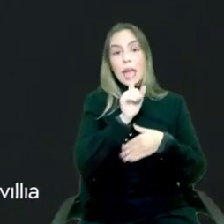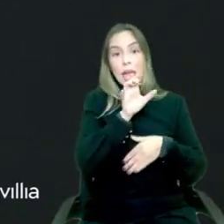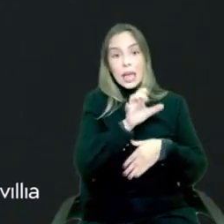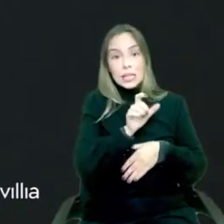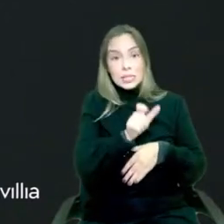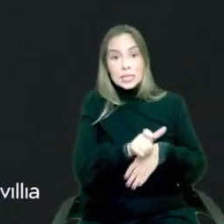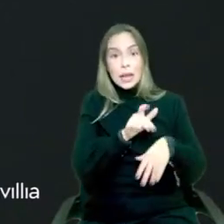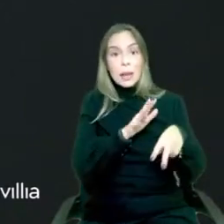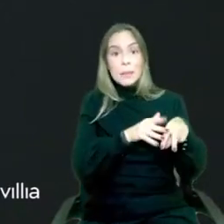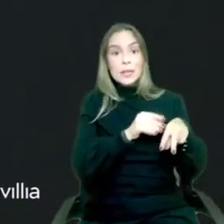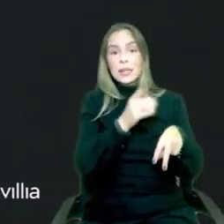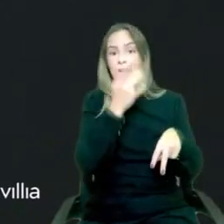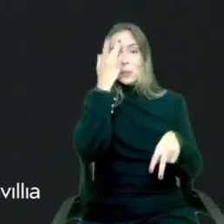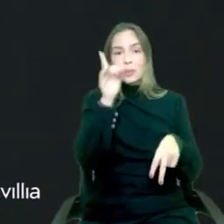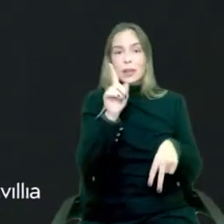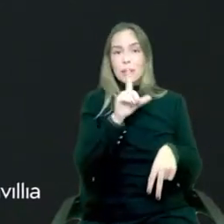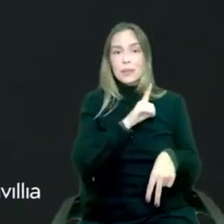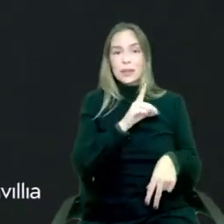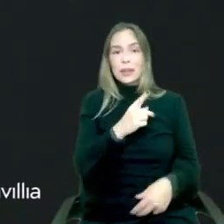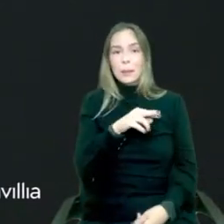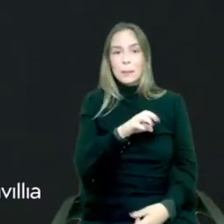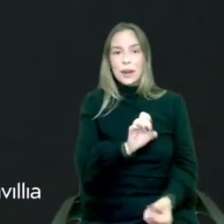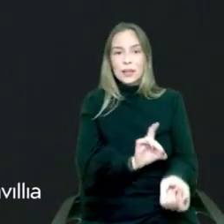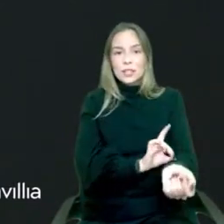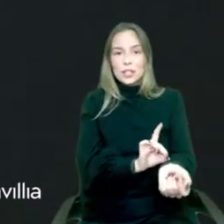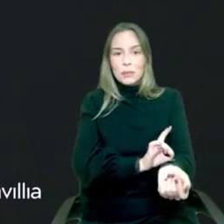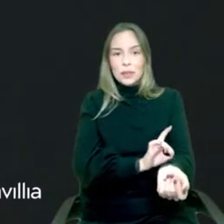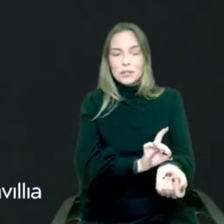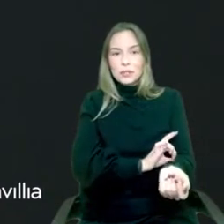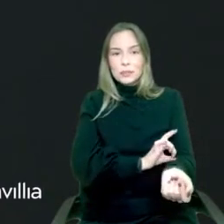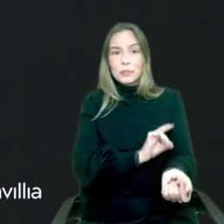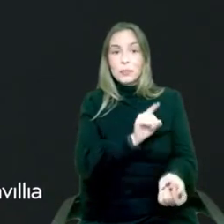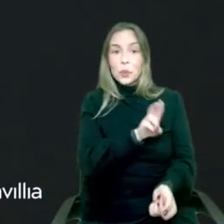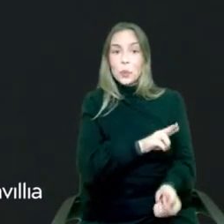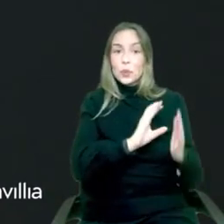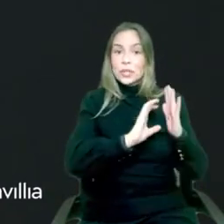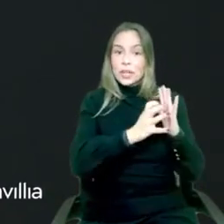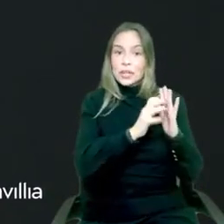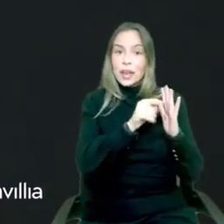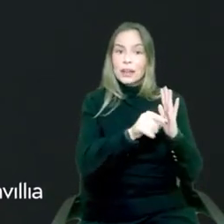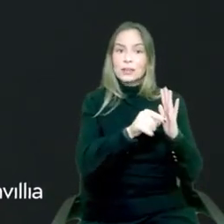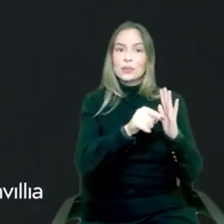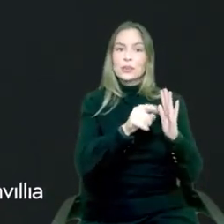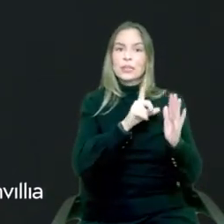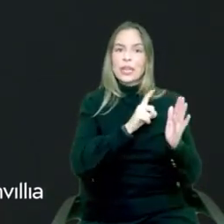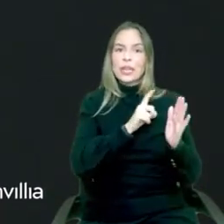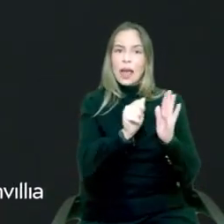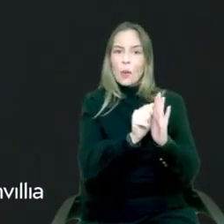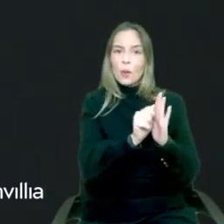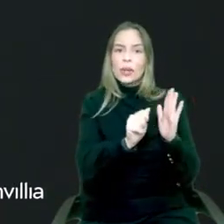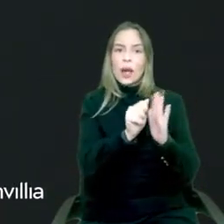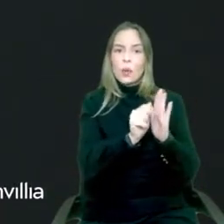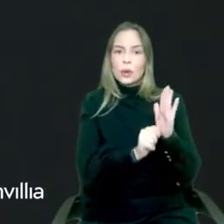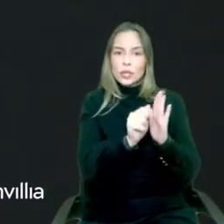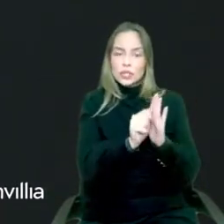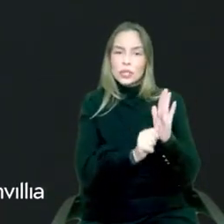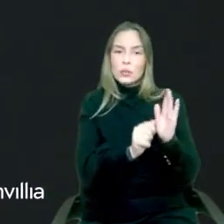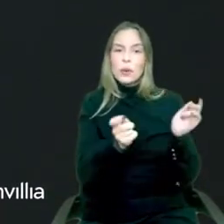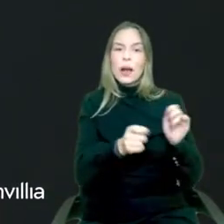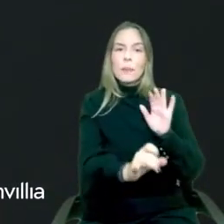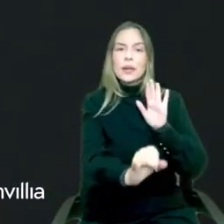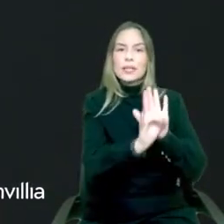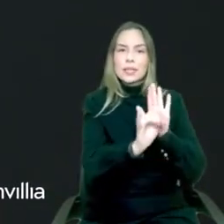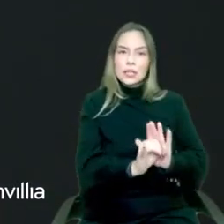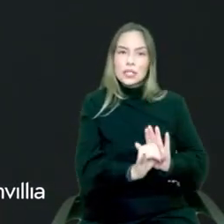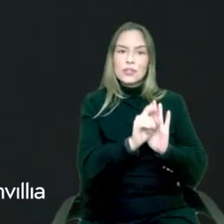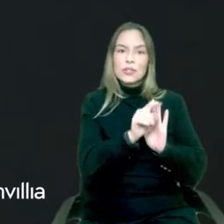pre-diabetic. And using data and using algorithms, you can identify that this guy can have a